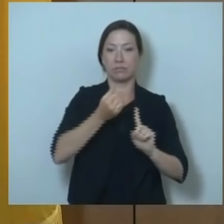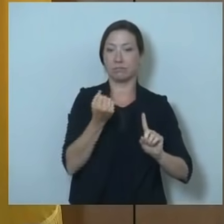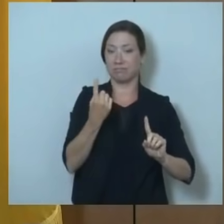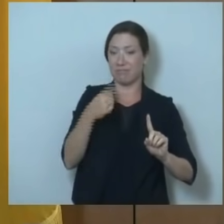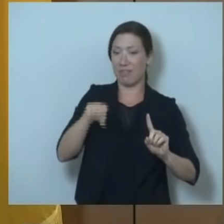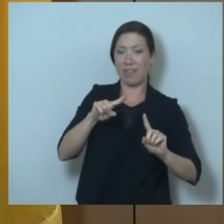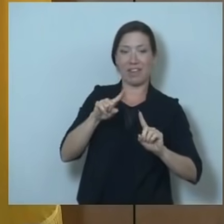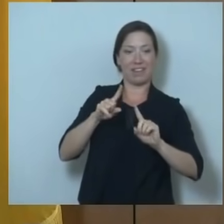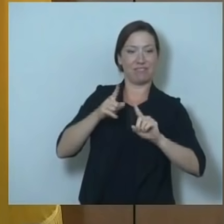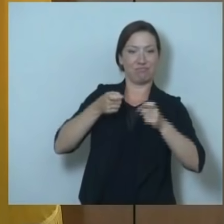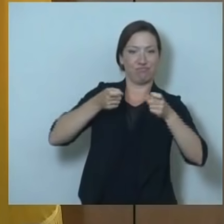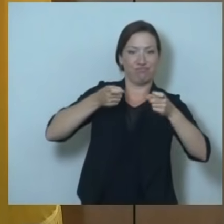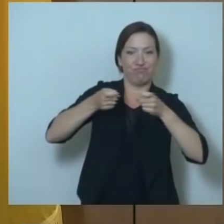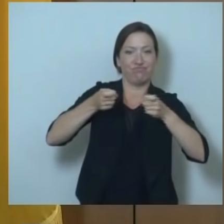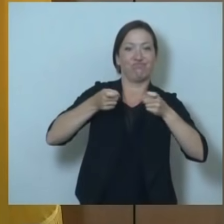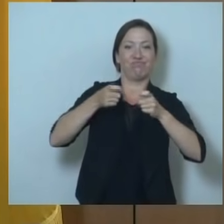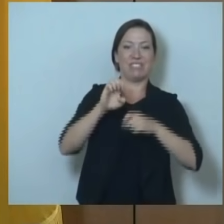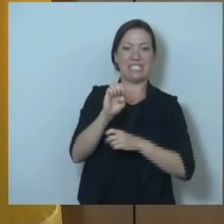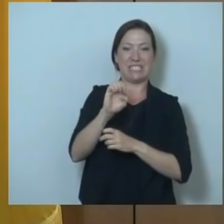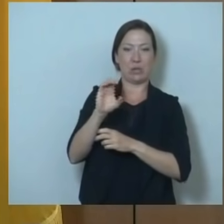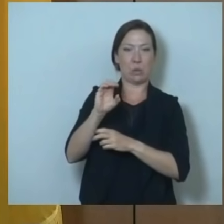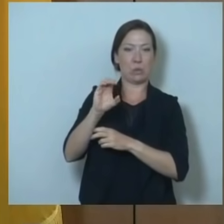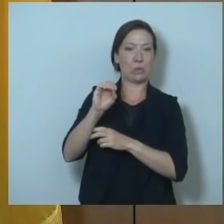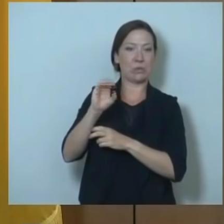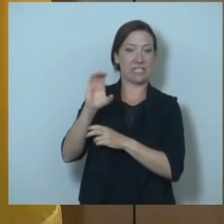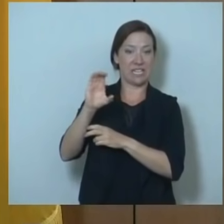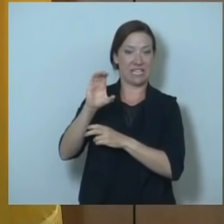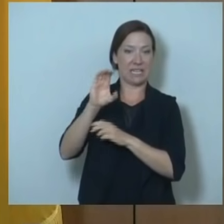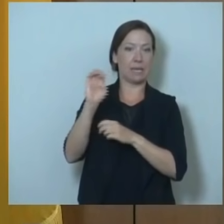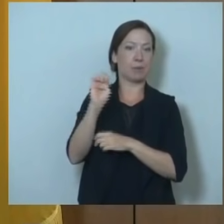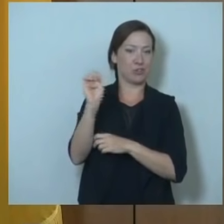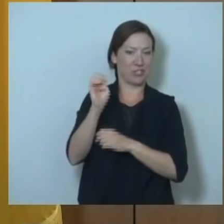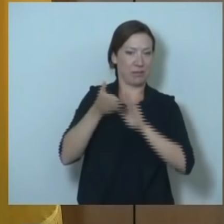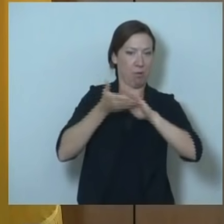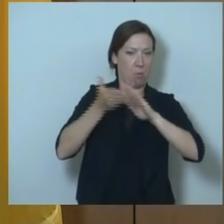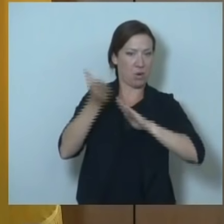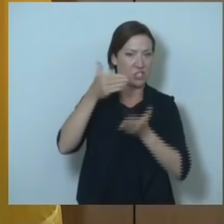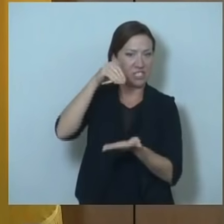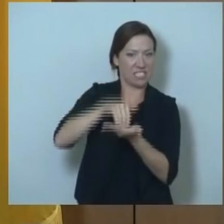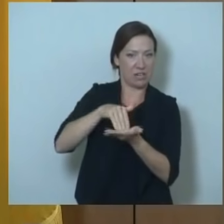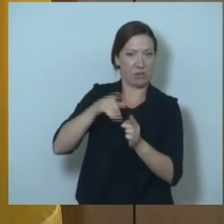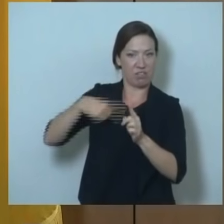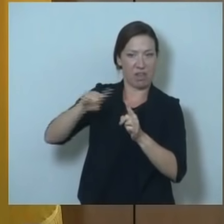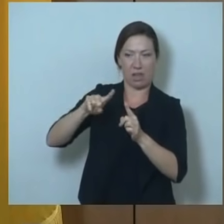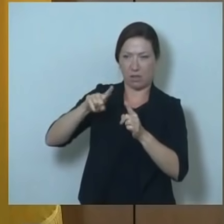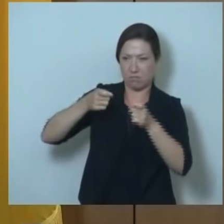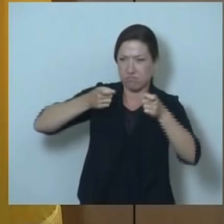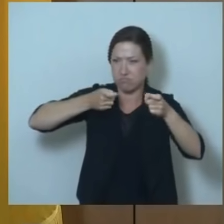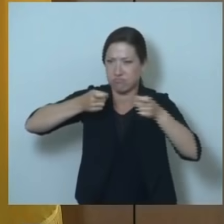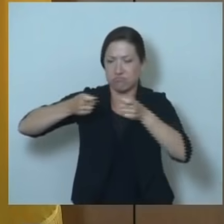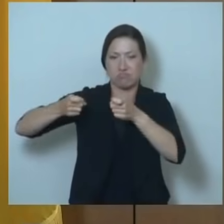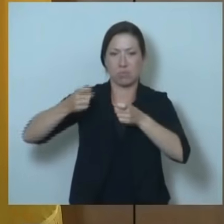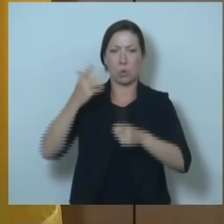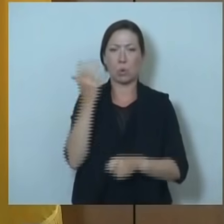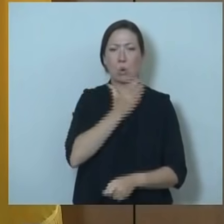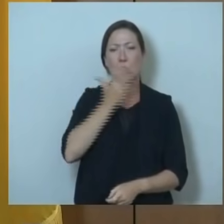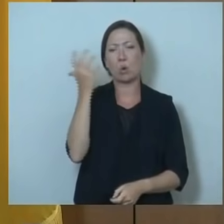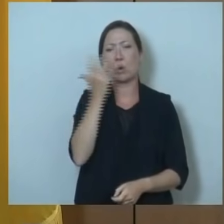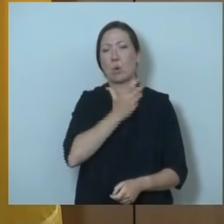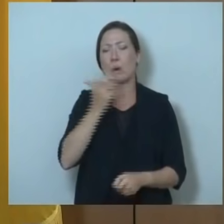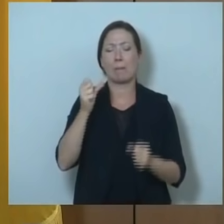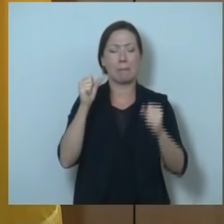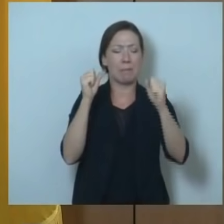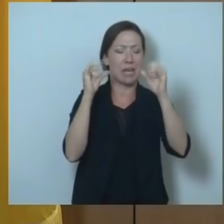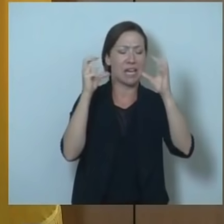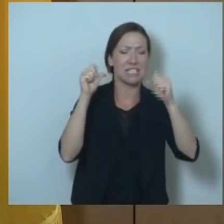Command Center. So it's an incredibly comprehensive effort. I don't know how they do it all with just 600 men and women,